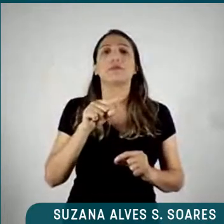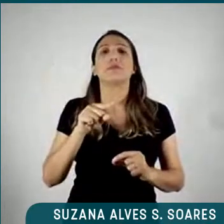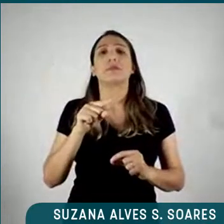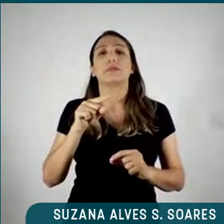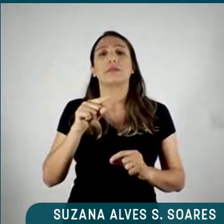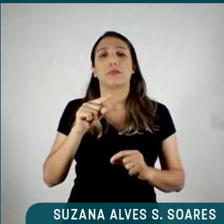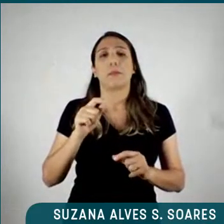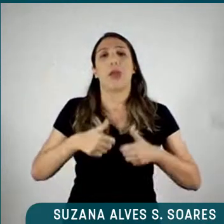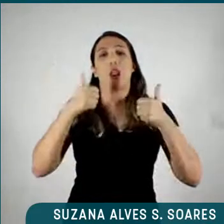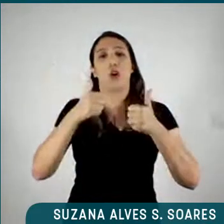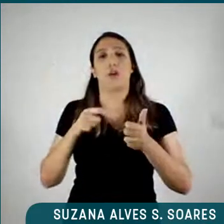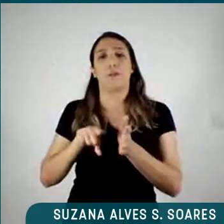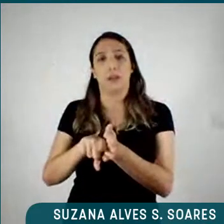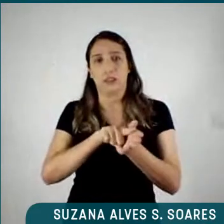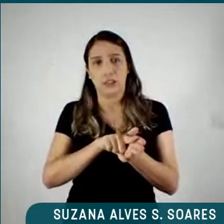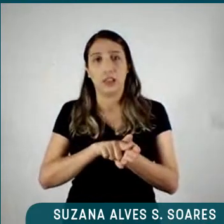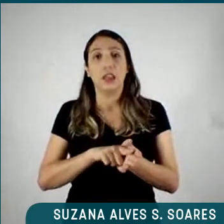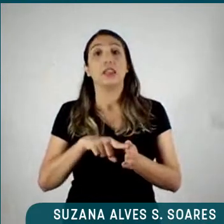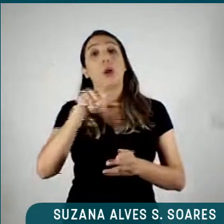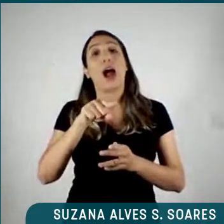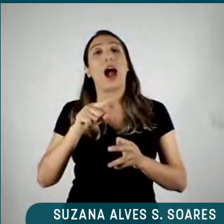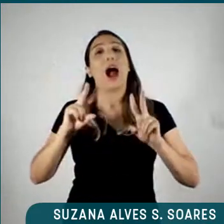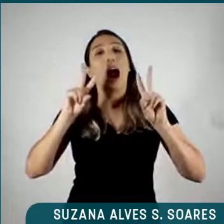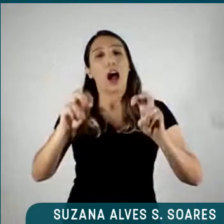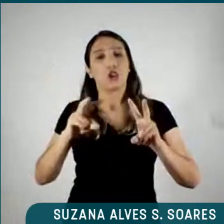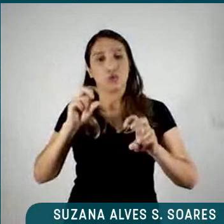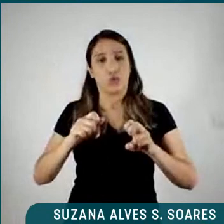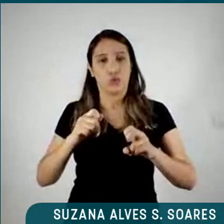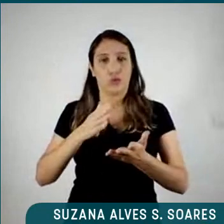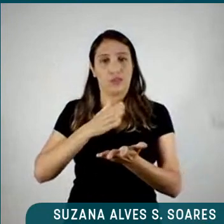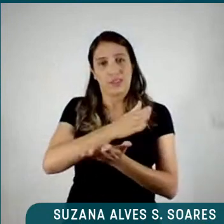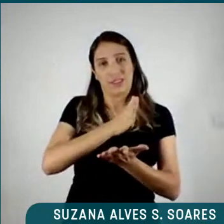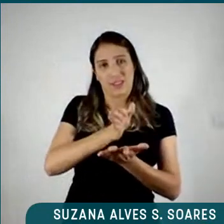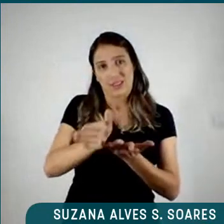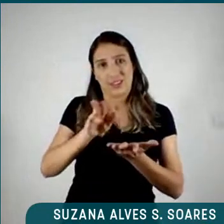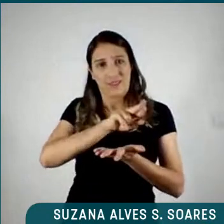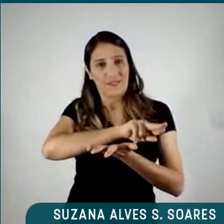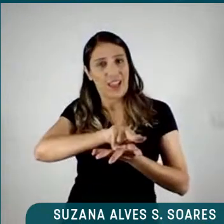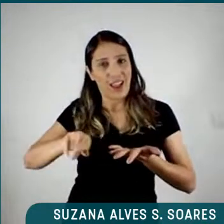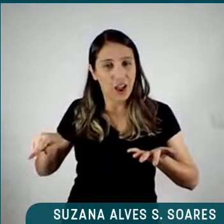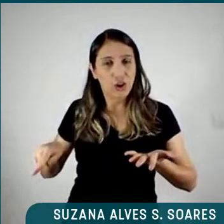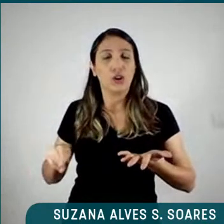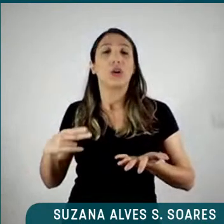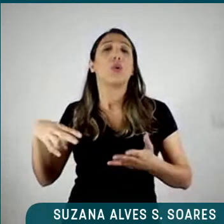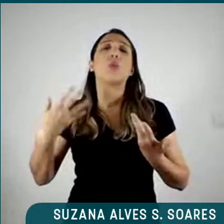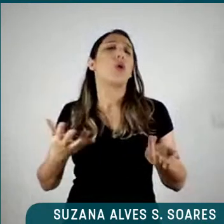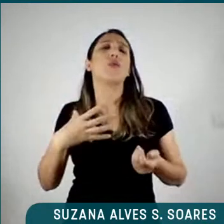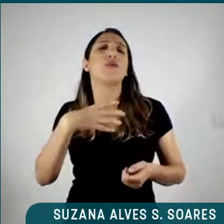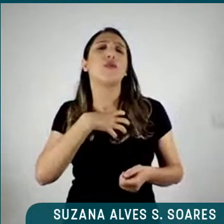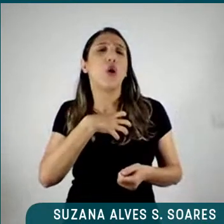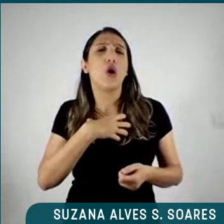invest on this. We have to think about this transversality,